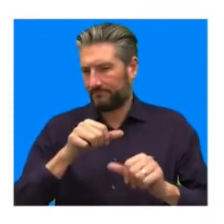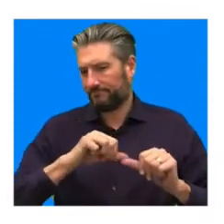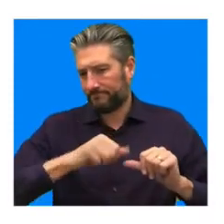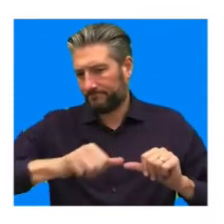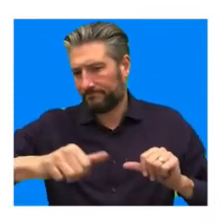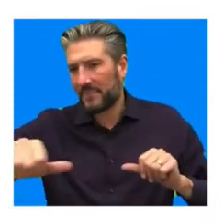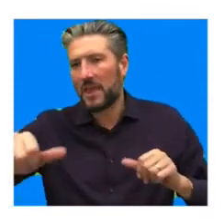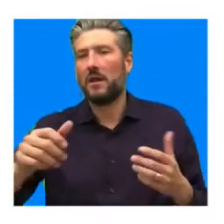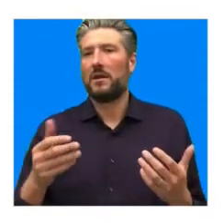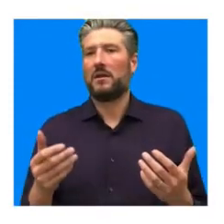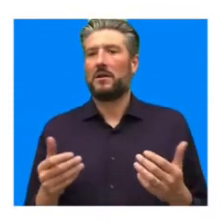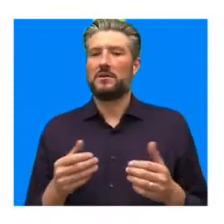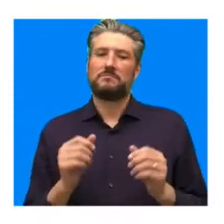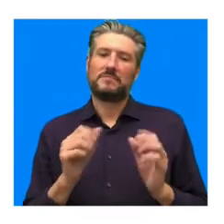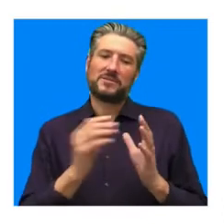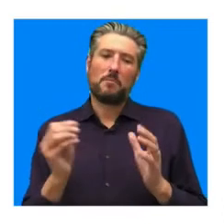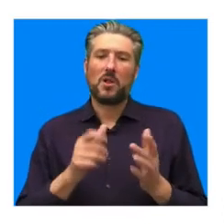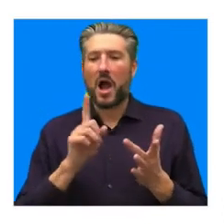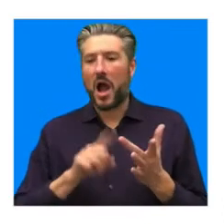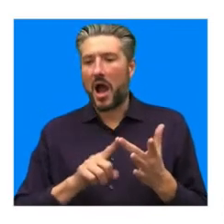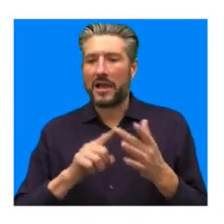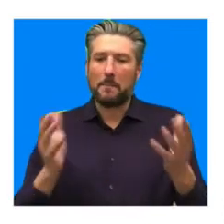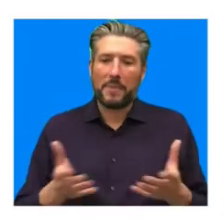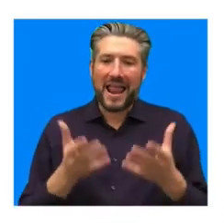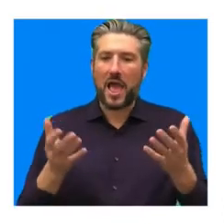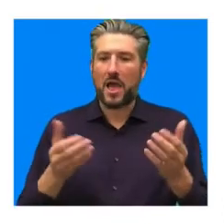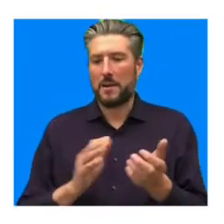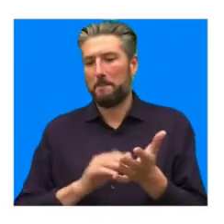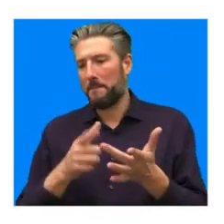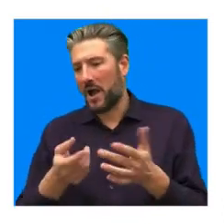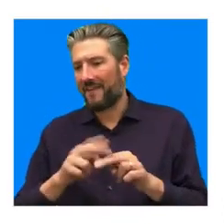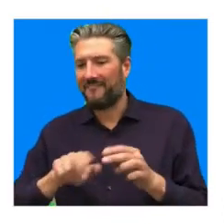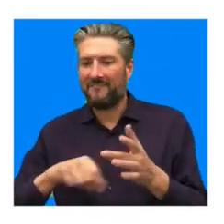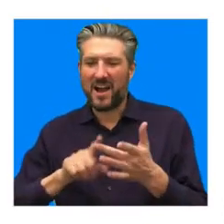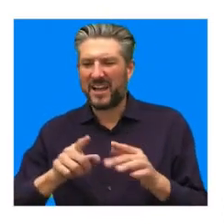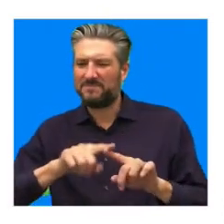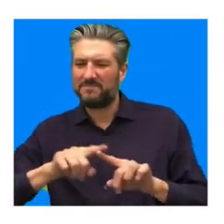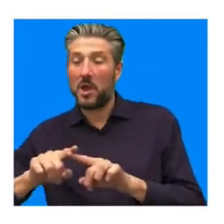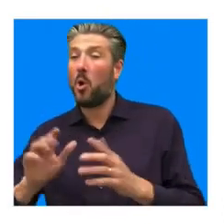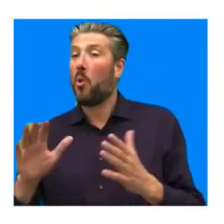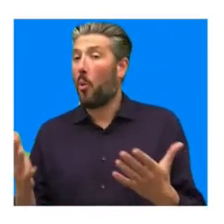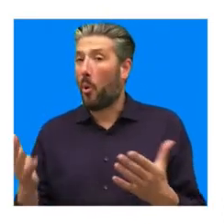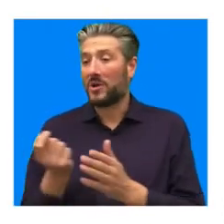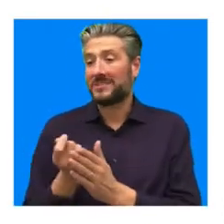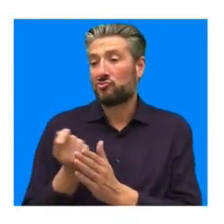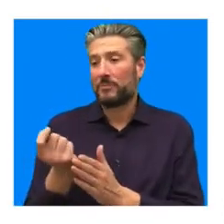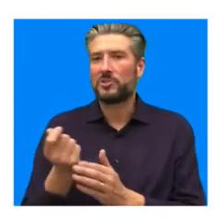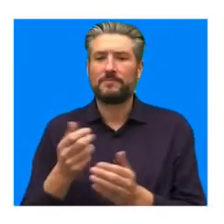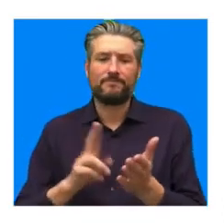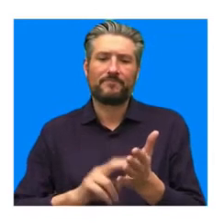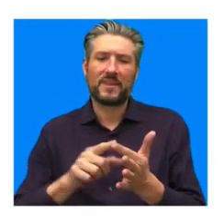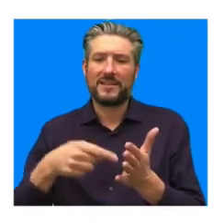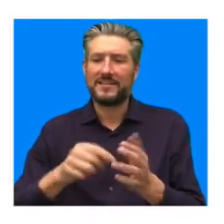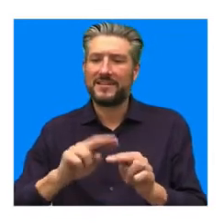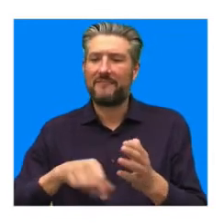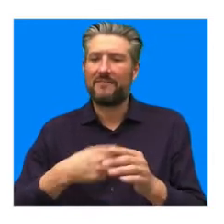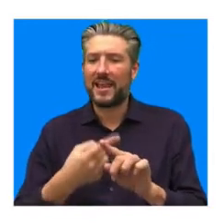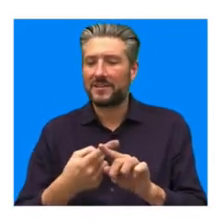the iPlayer, ITV Hub, All4, My5, or a subscription-based streaming service, Netflix, Prime, Disney, Apple